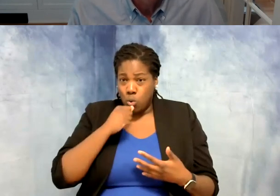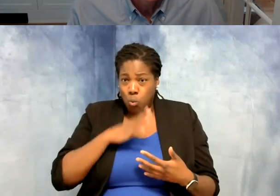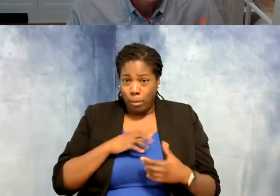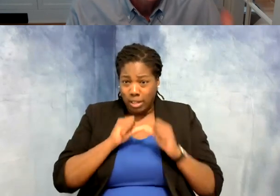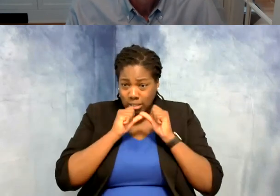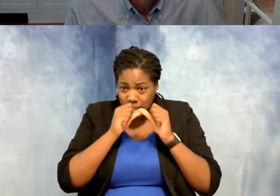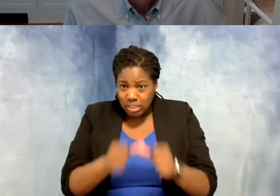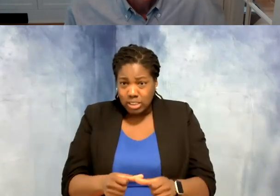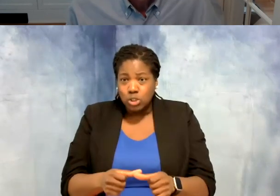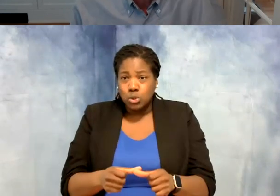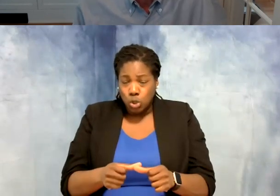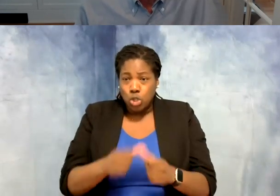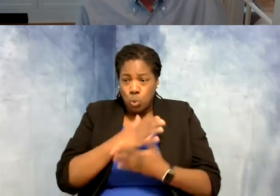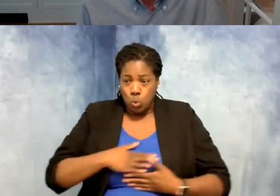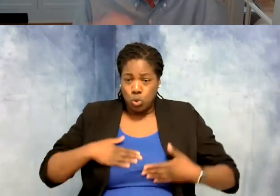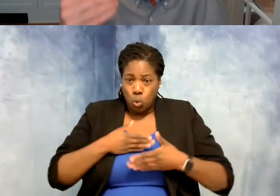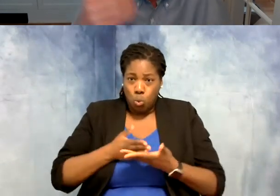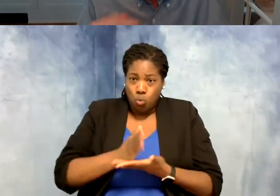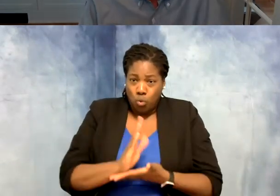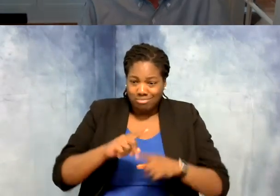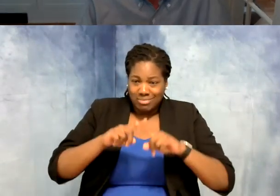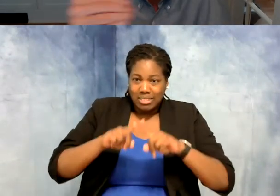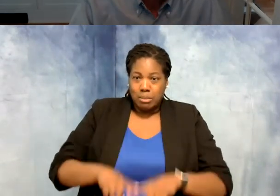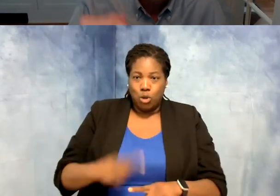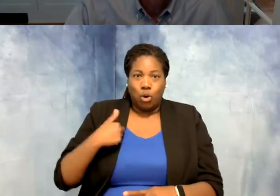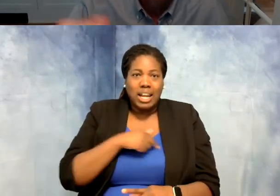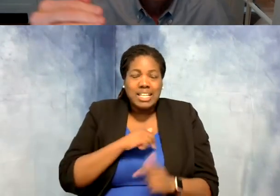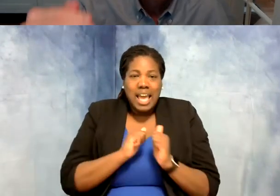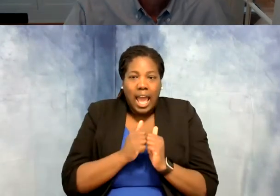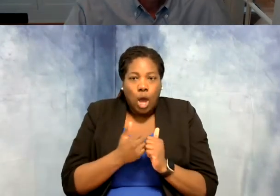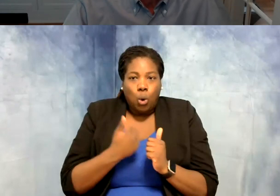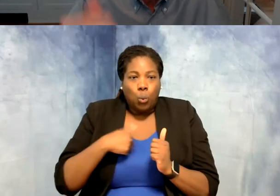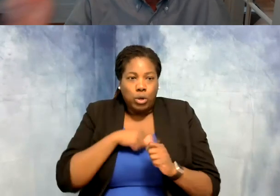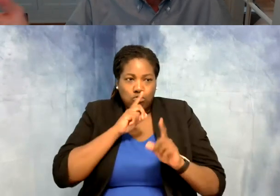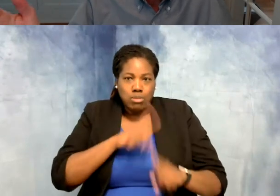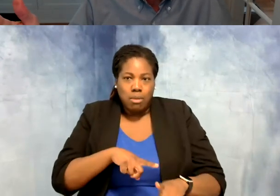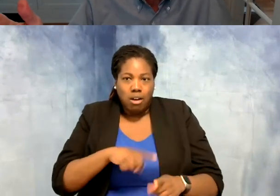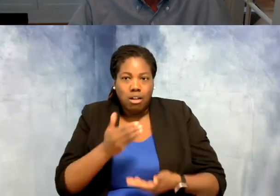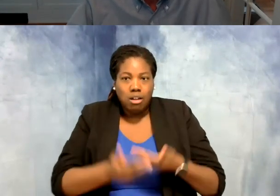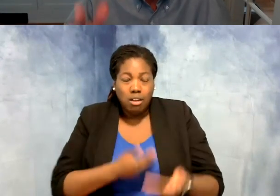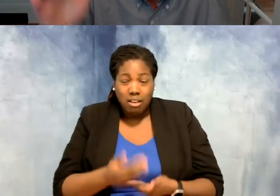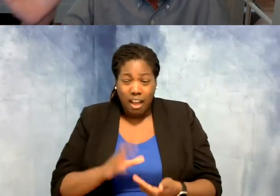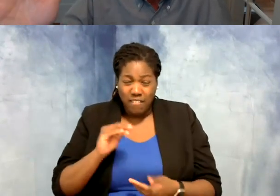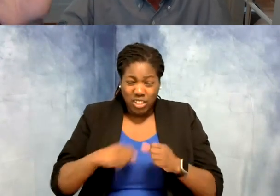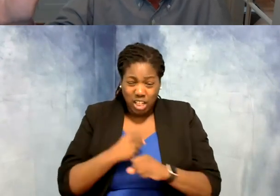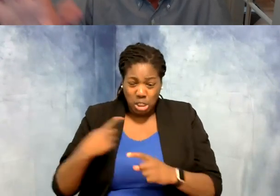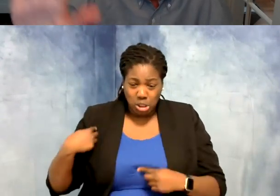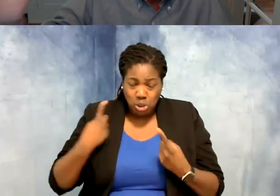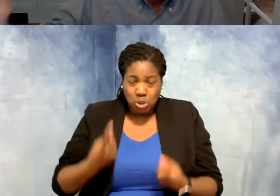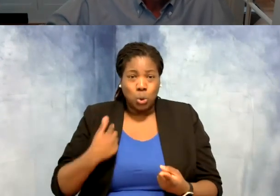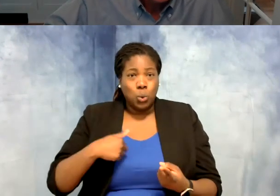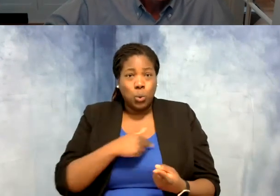continue to enjoy this right will depend on us, how we respond. For 50 years, we've been